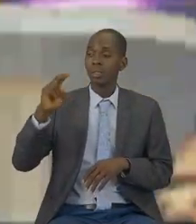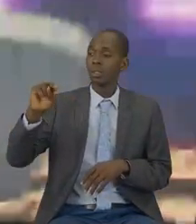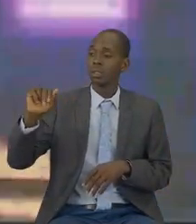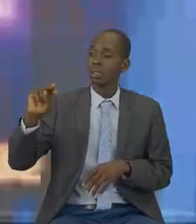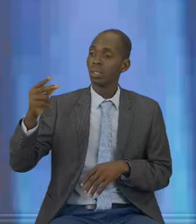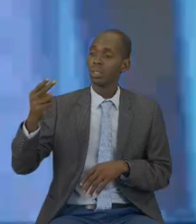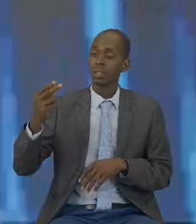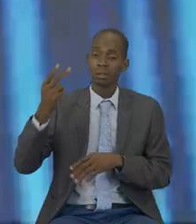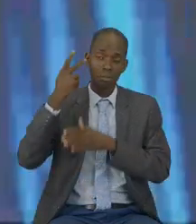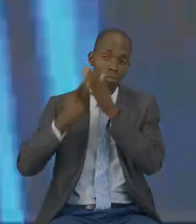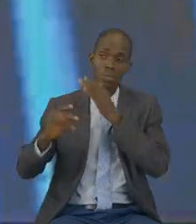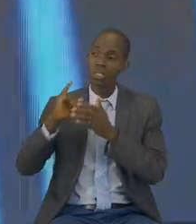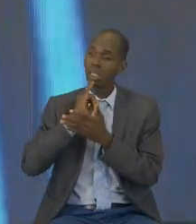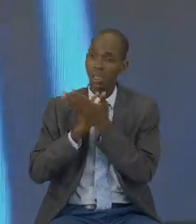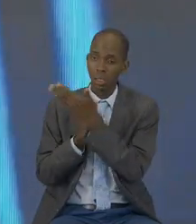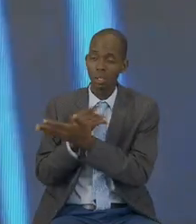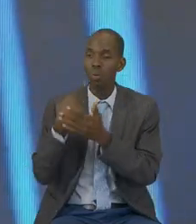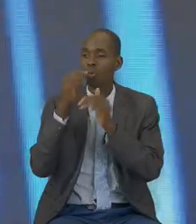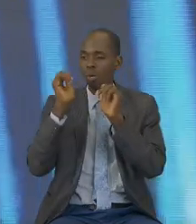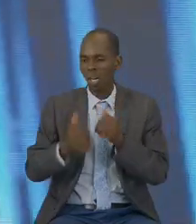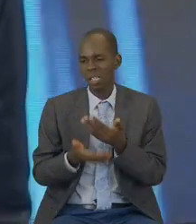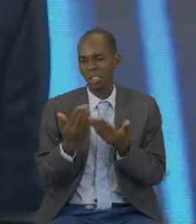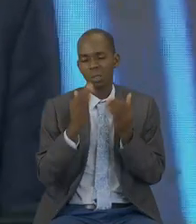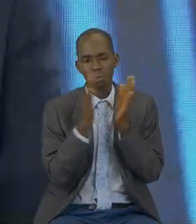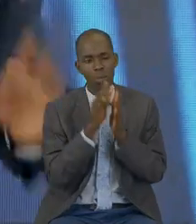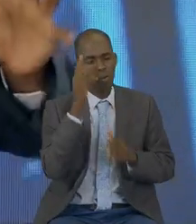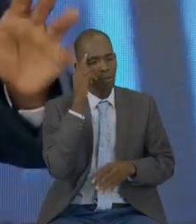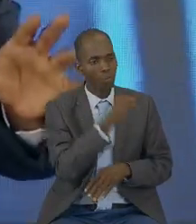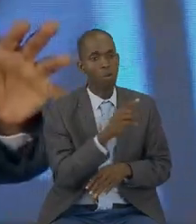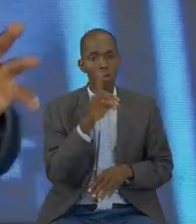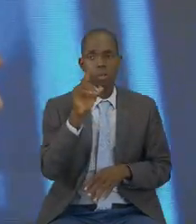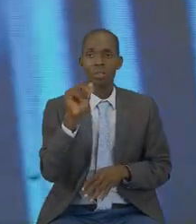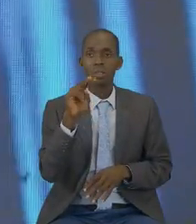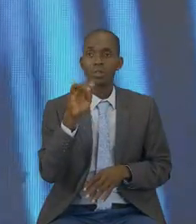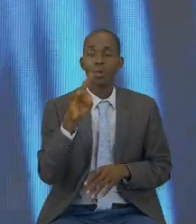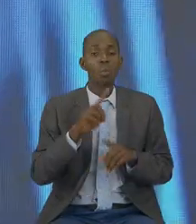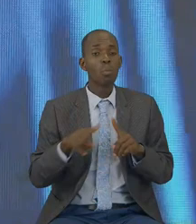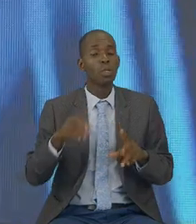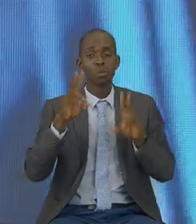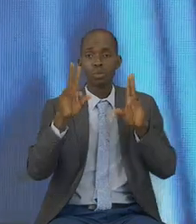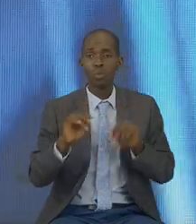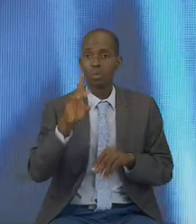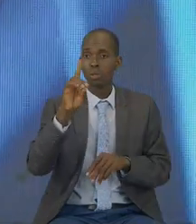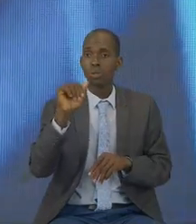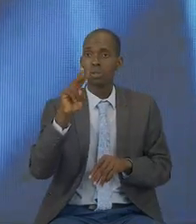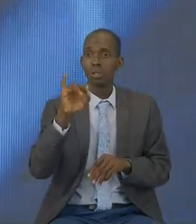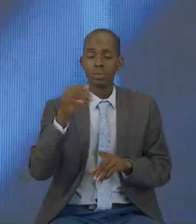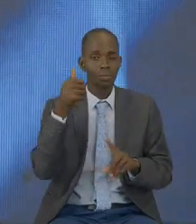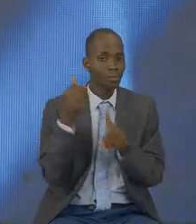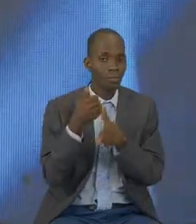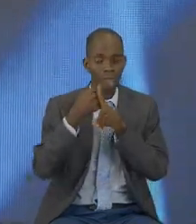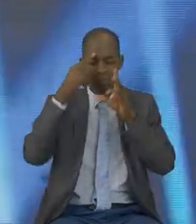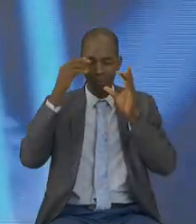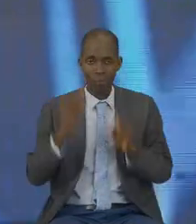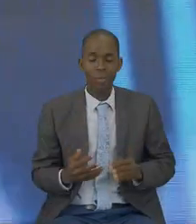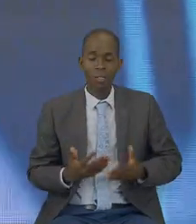for him? This man took the need, his guilt, his condemnation, and his confession.